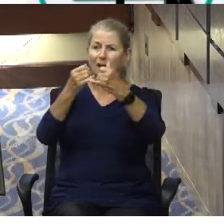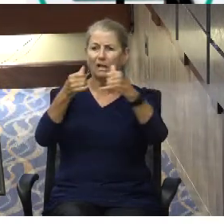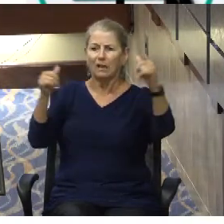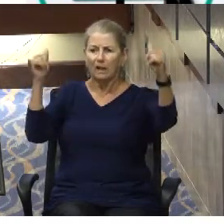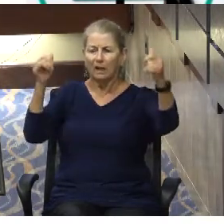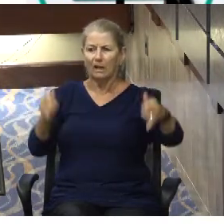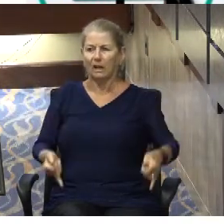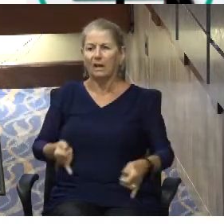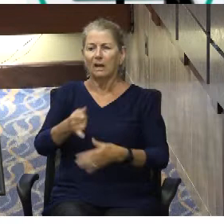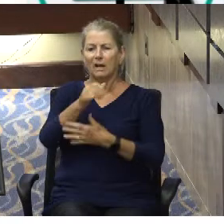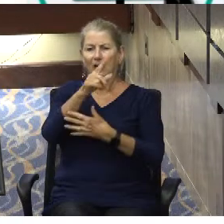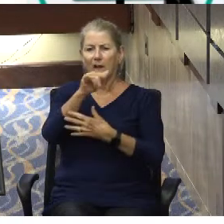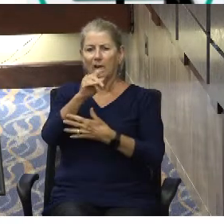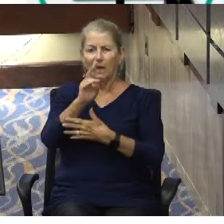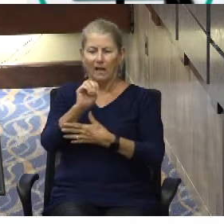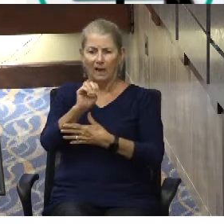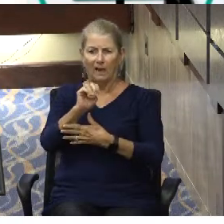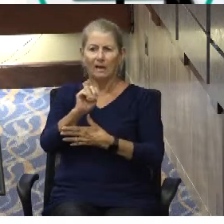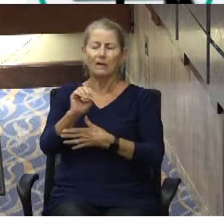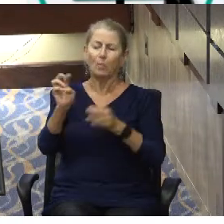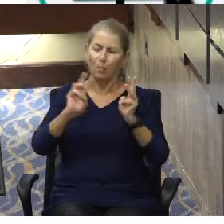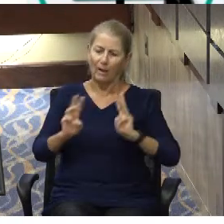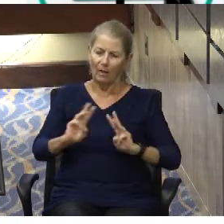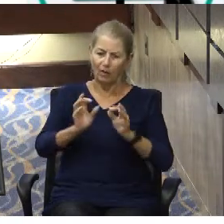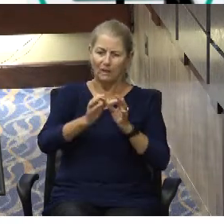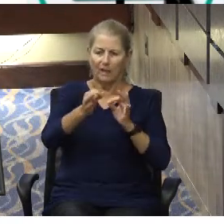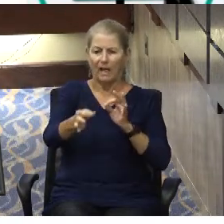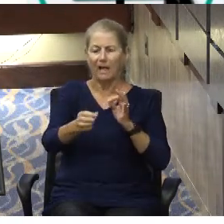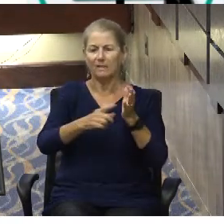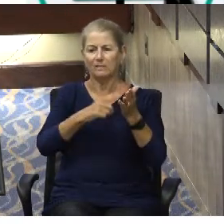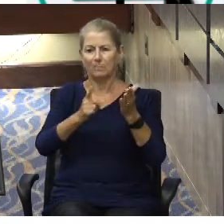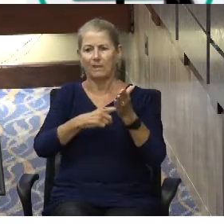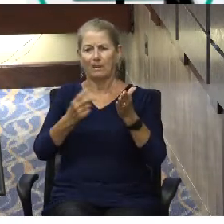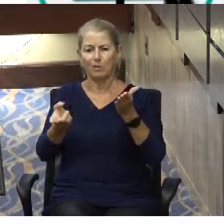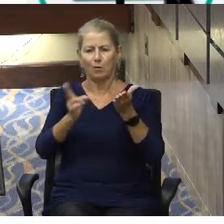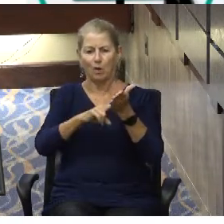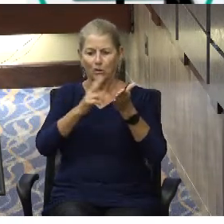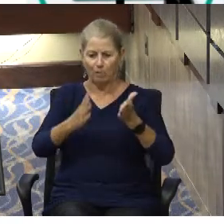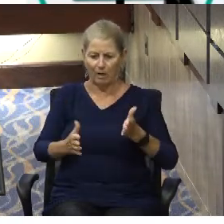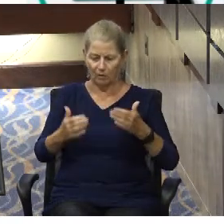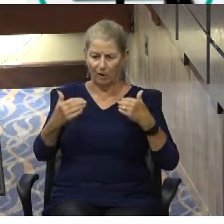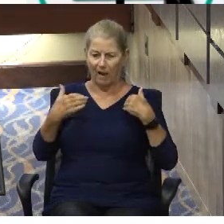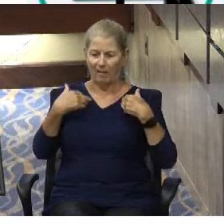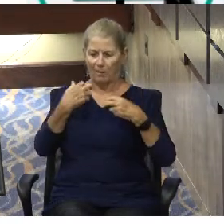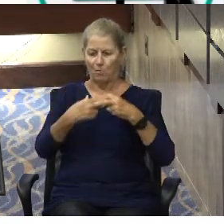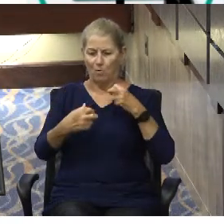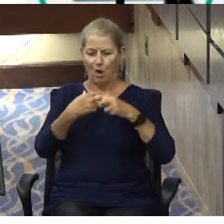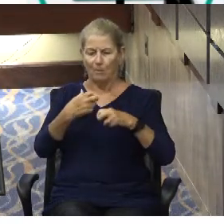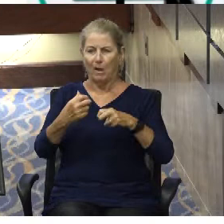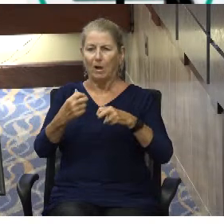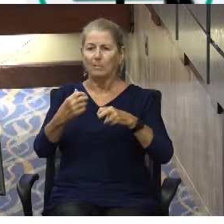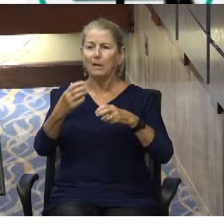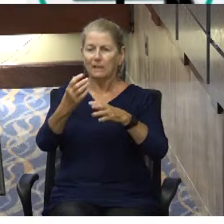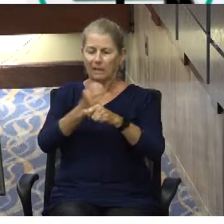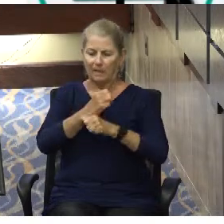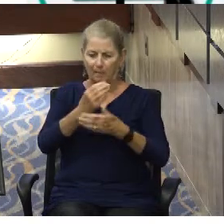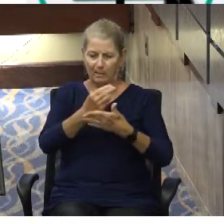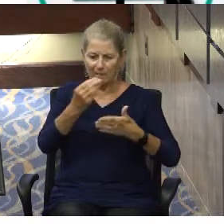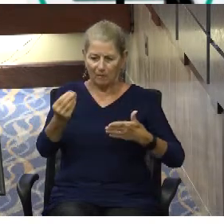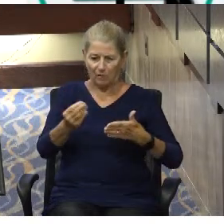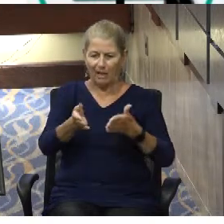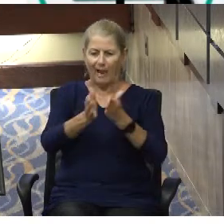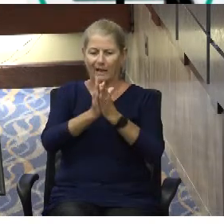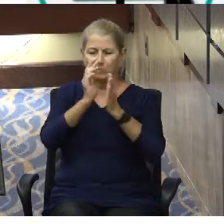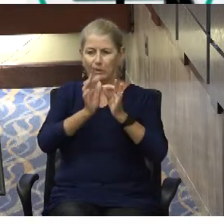point to why it is. We have weather delays sometimes, or the contractor has an issue with getting materials and they ask for a suspension of time.